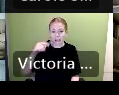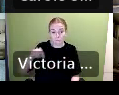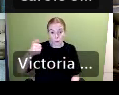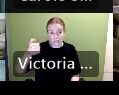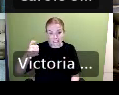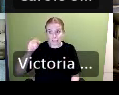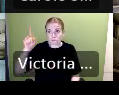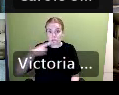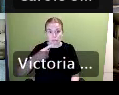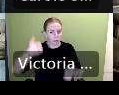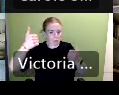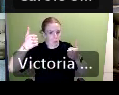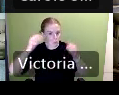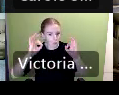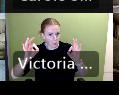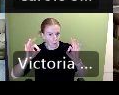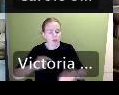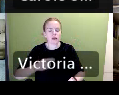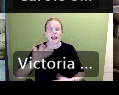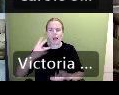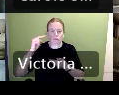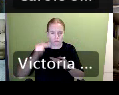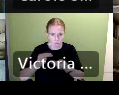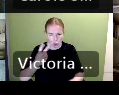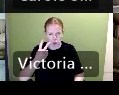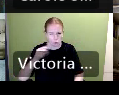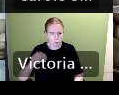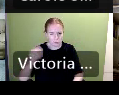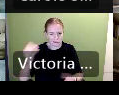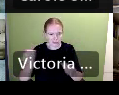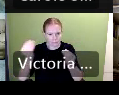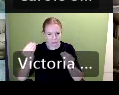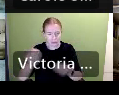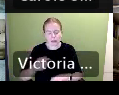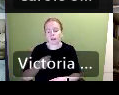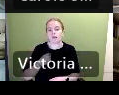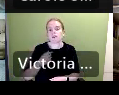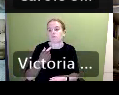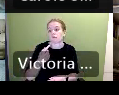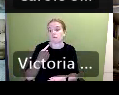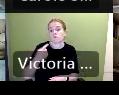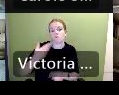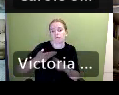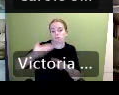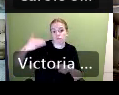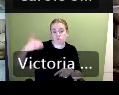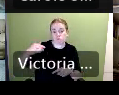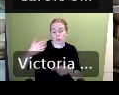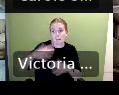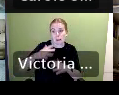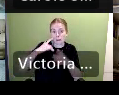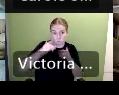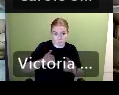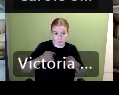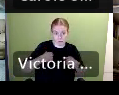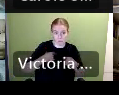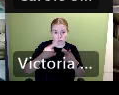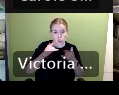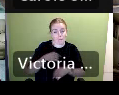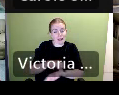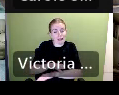mine was 5 point when I had it done about 10 months ago. And it took them 10 months to tell me I had a problem. And they said, well, we're going to put